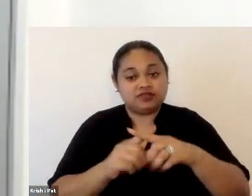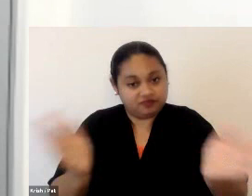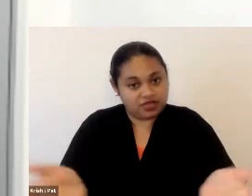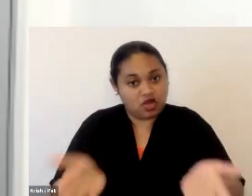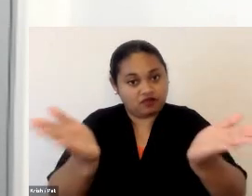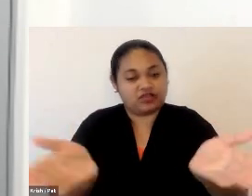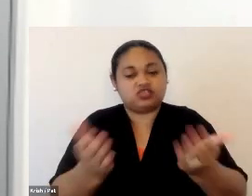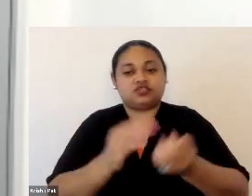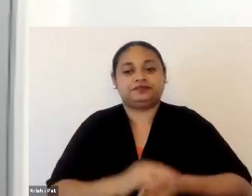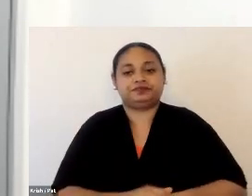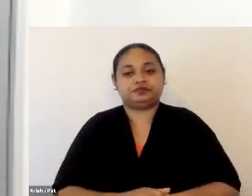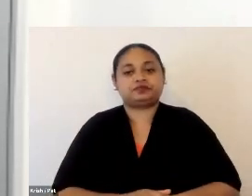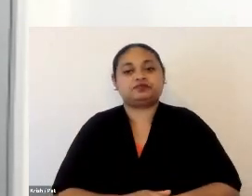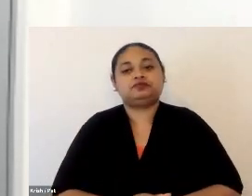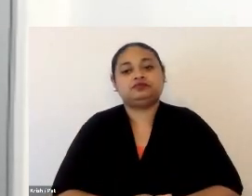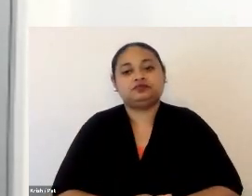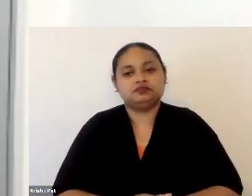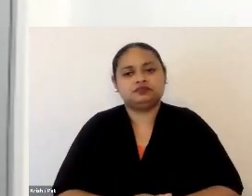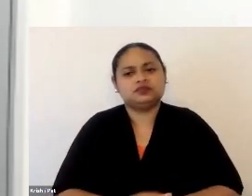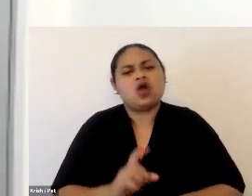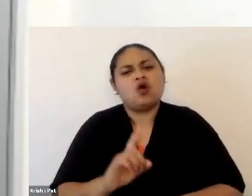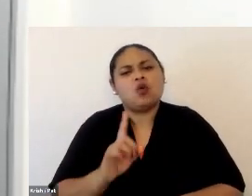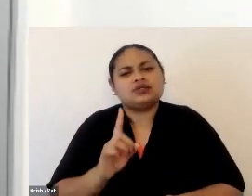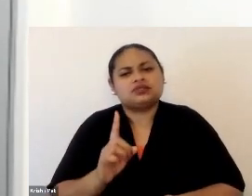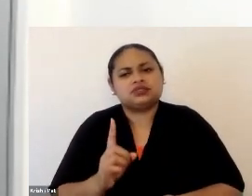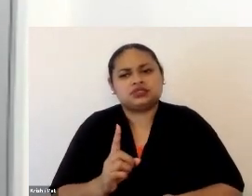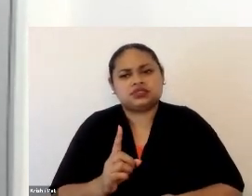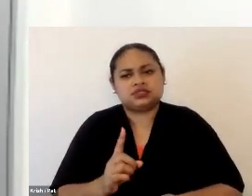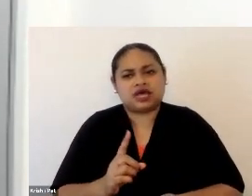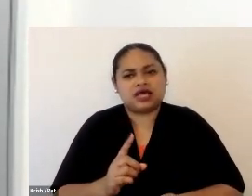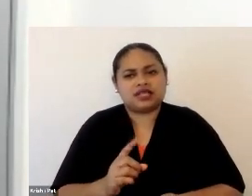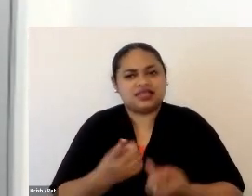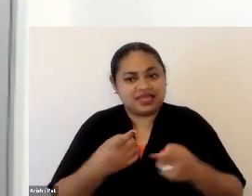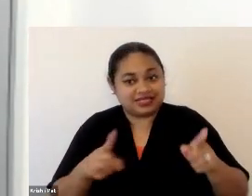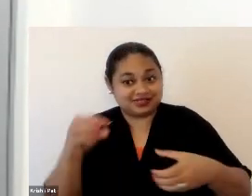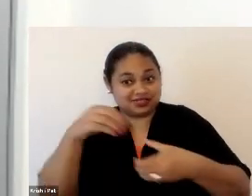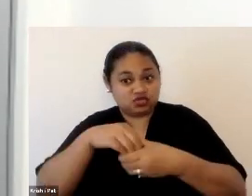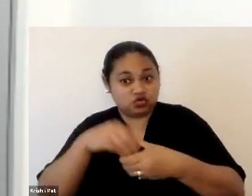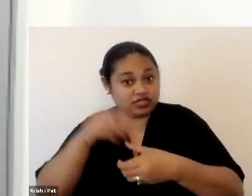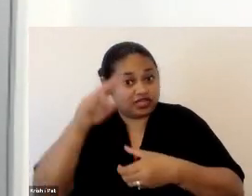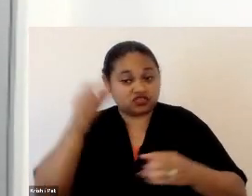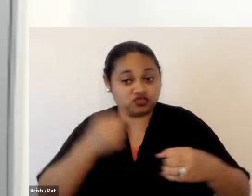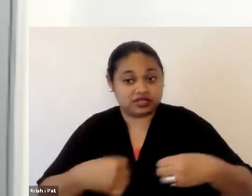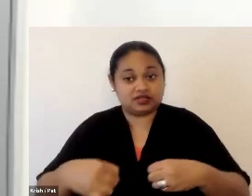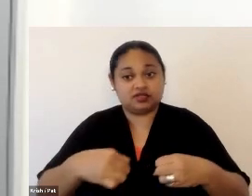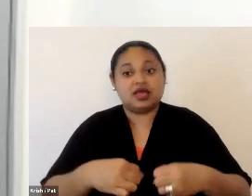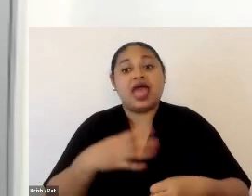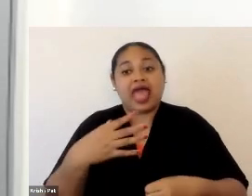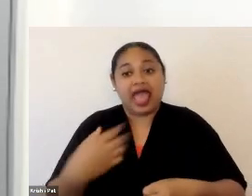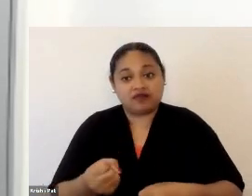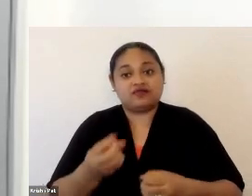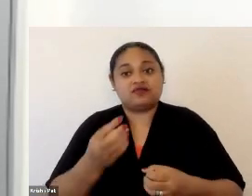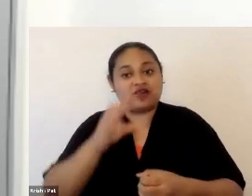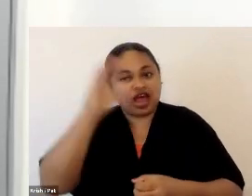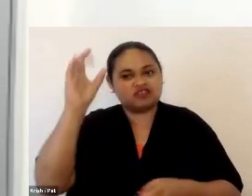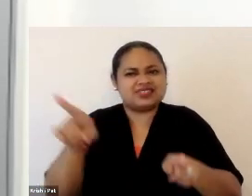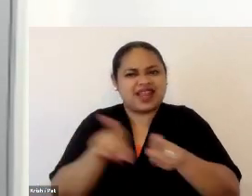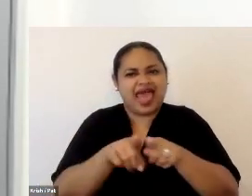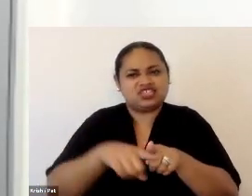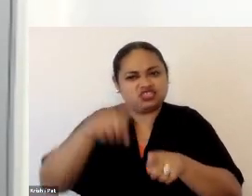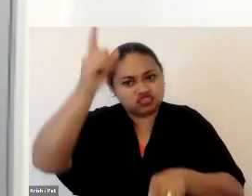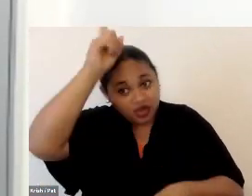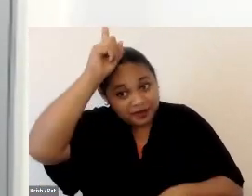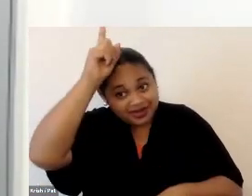strategy? There are several countries, such as Germany, that have developed these strategies to guide their